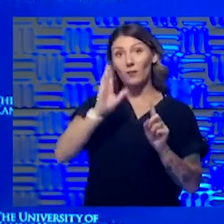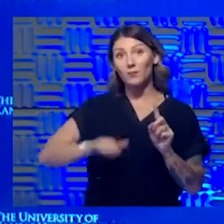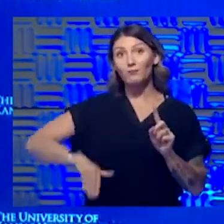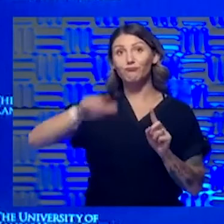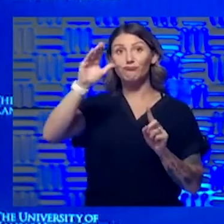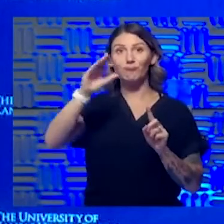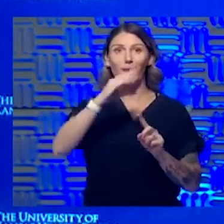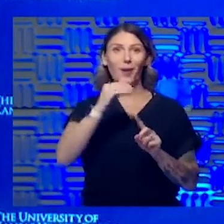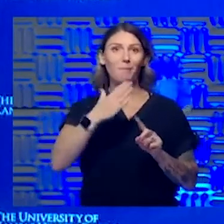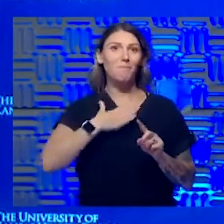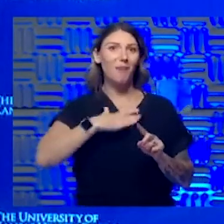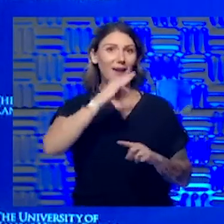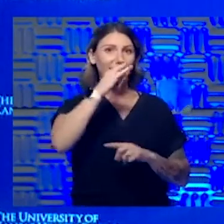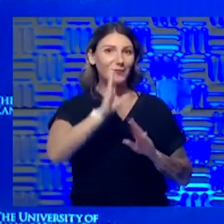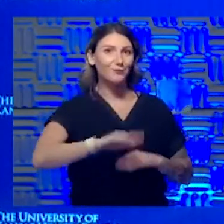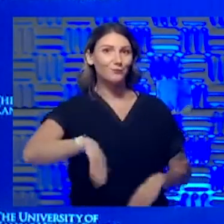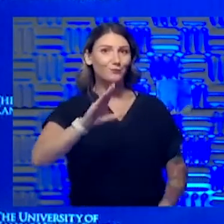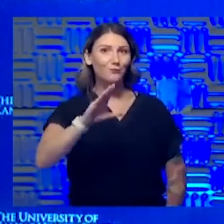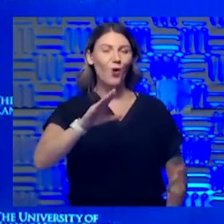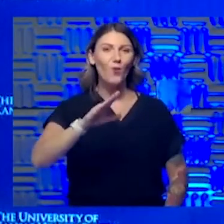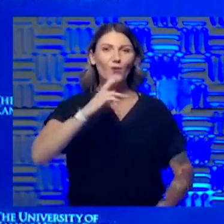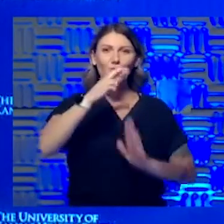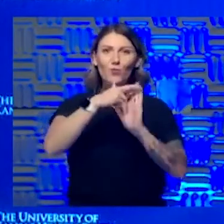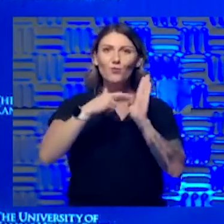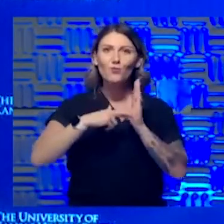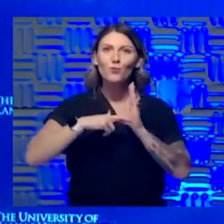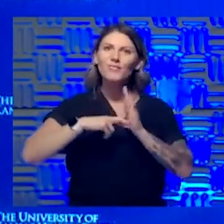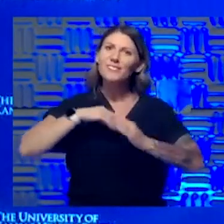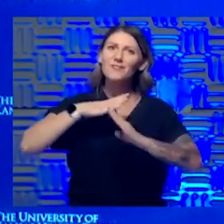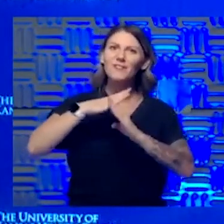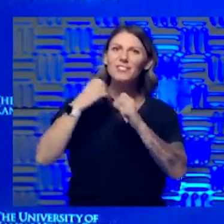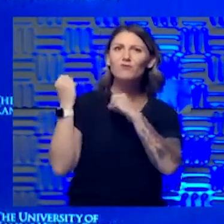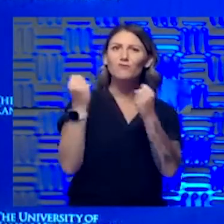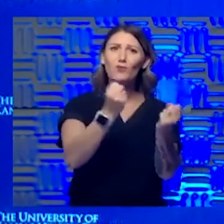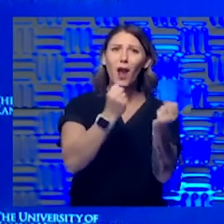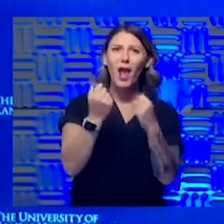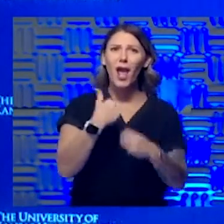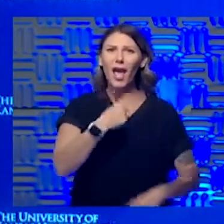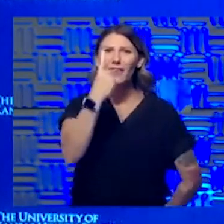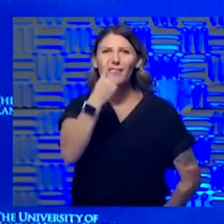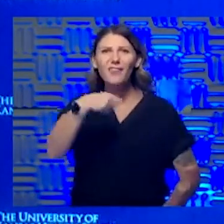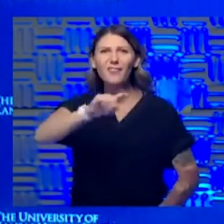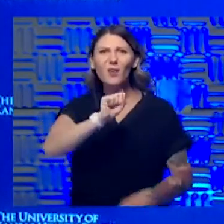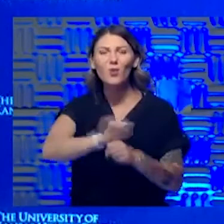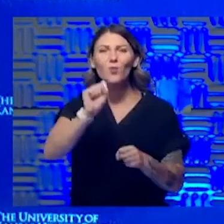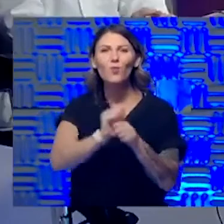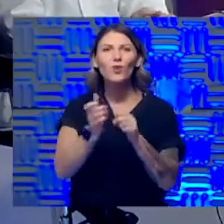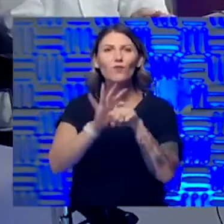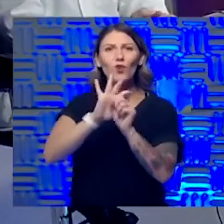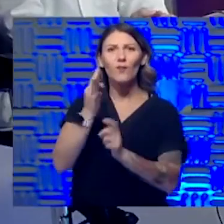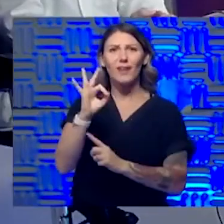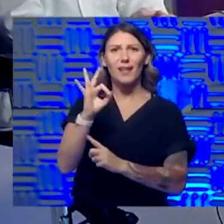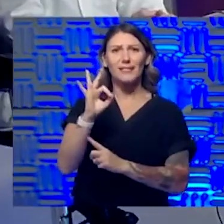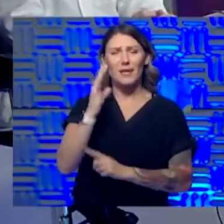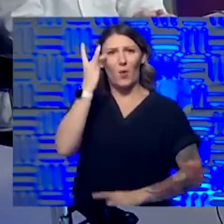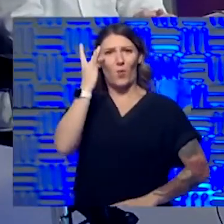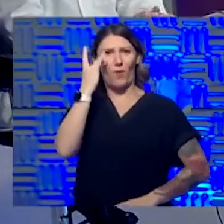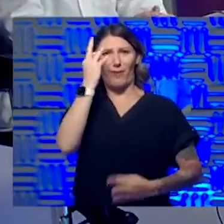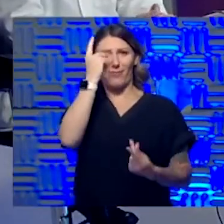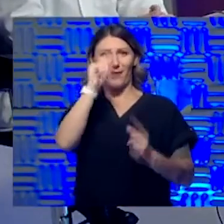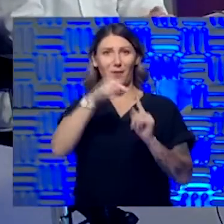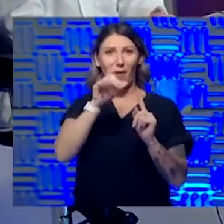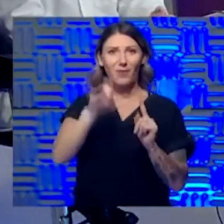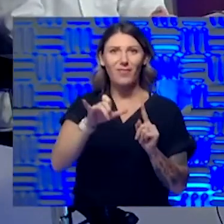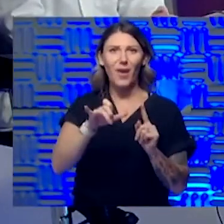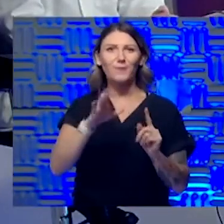teach them the rules of defensive driving. I think they work for COVID-19. I know what caused me to think about this in the conversation